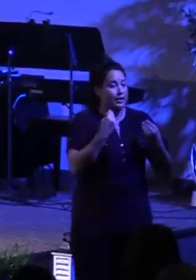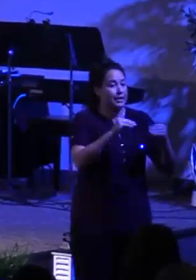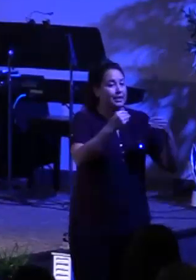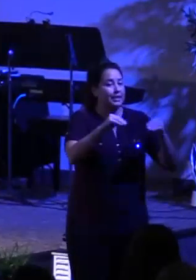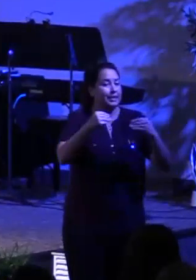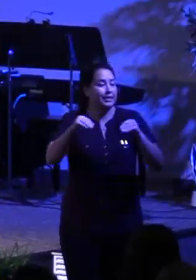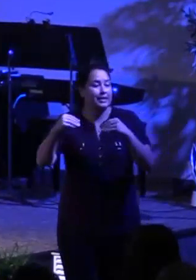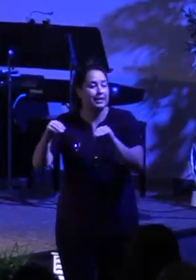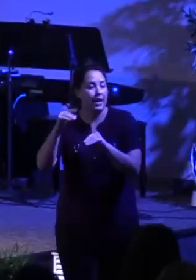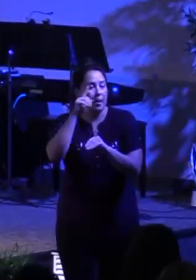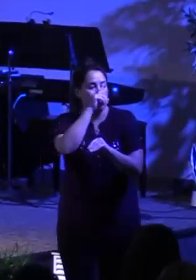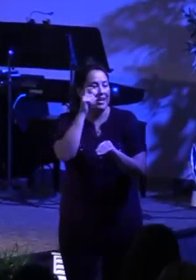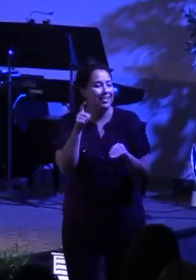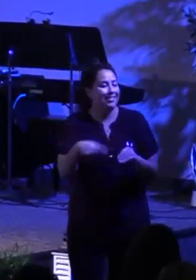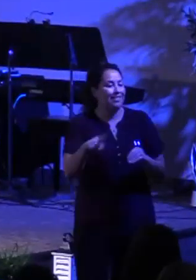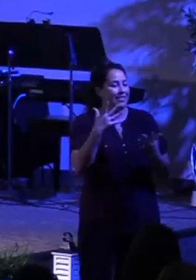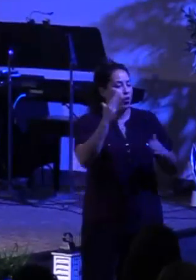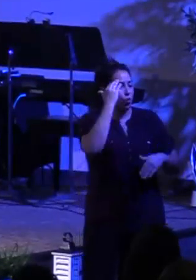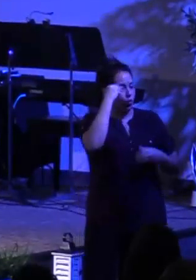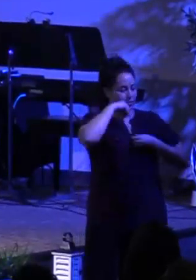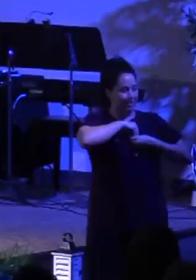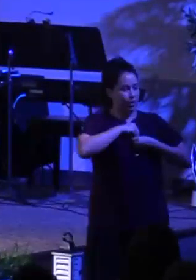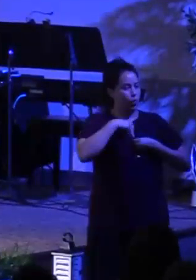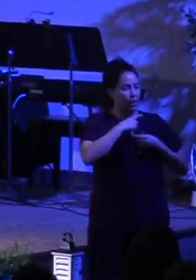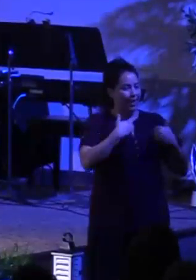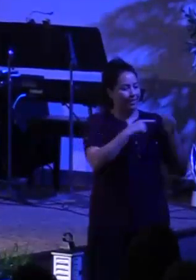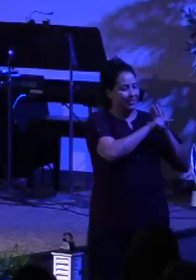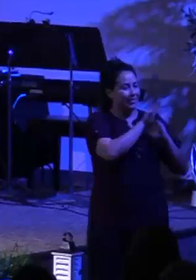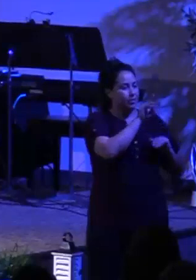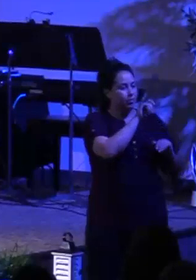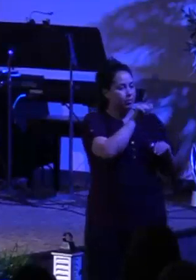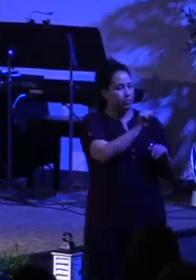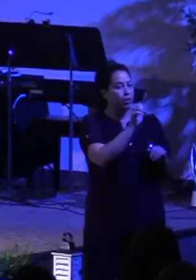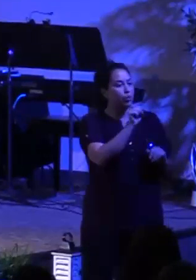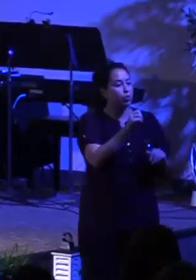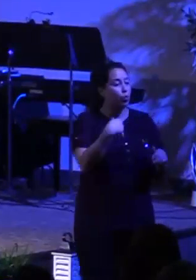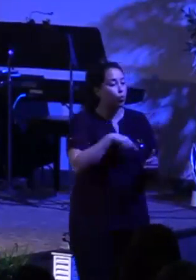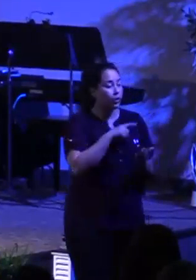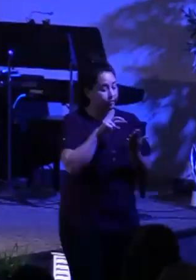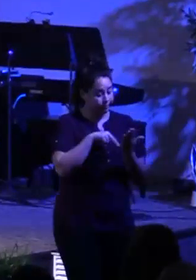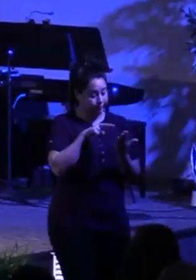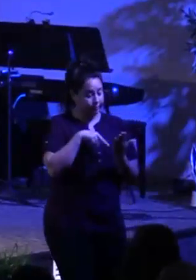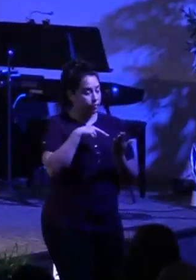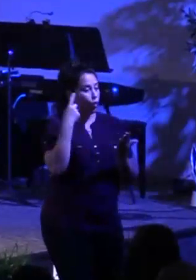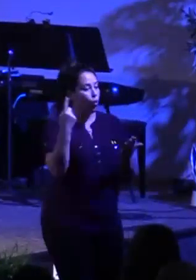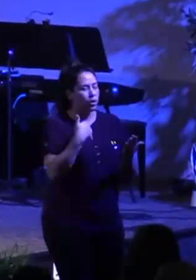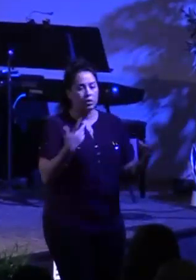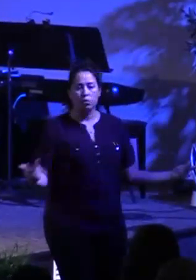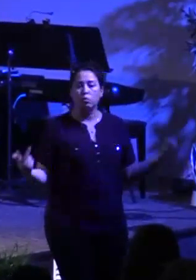our negative bias, right? So we're bombarded by the worst news all over the